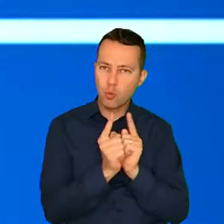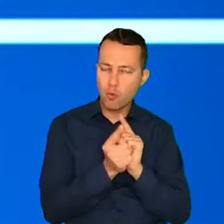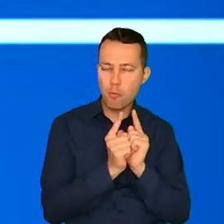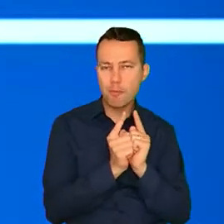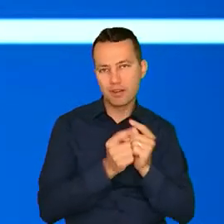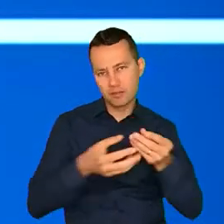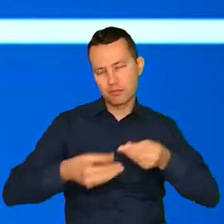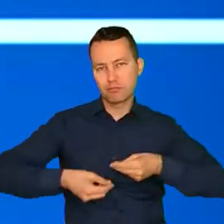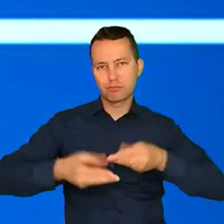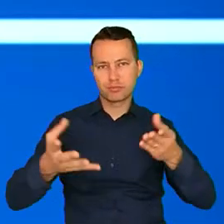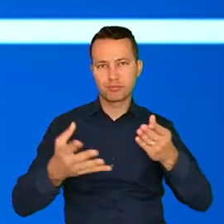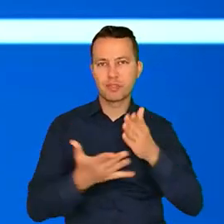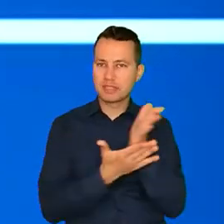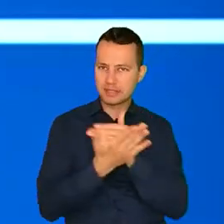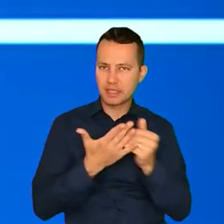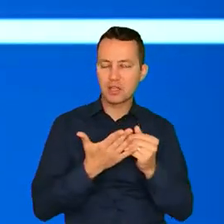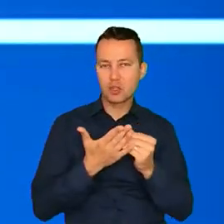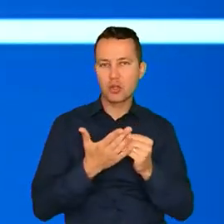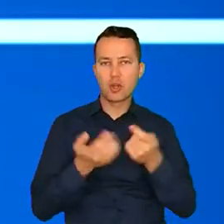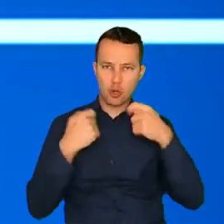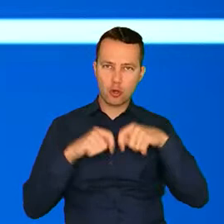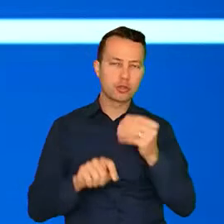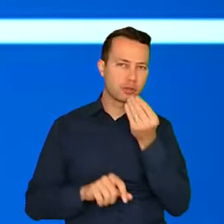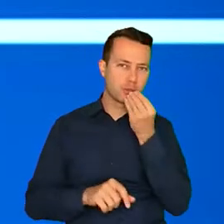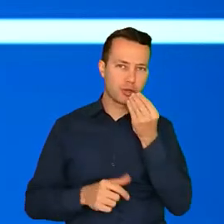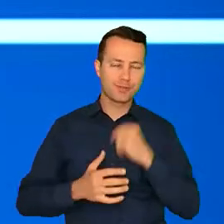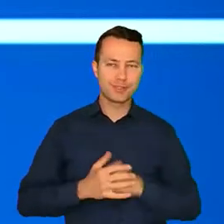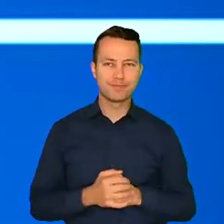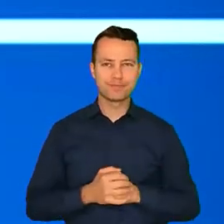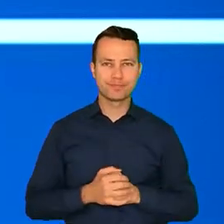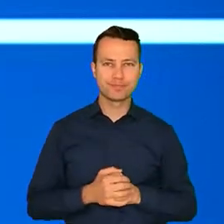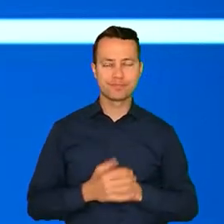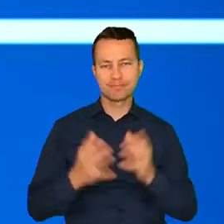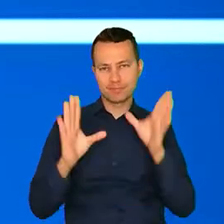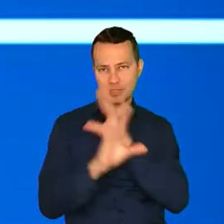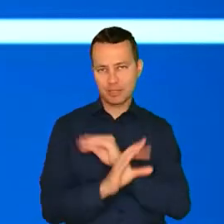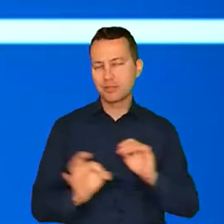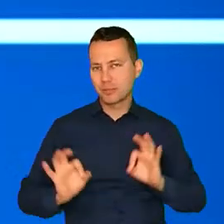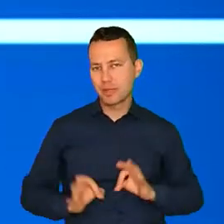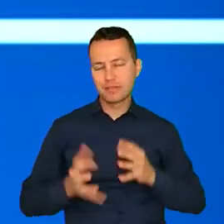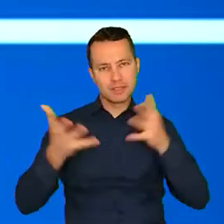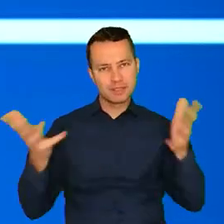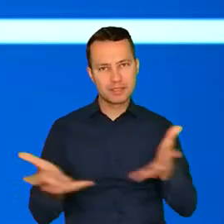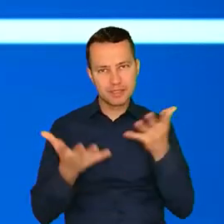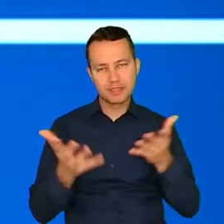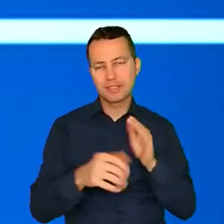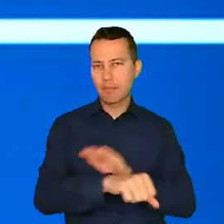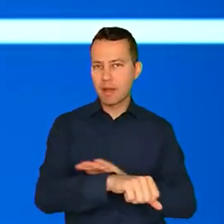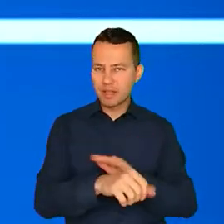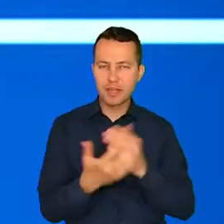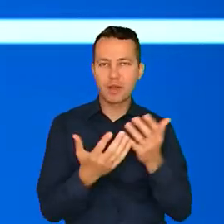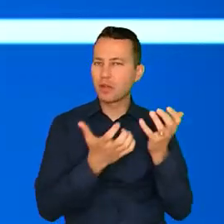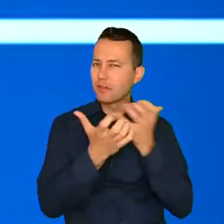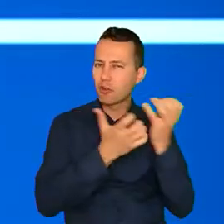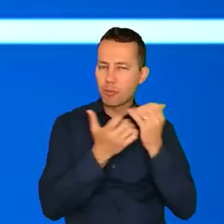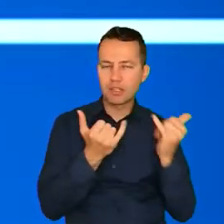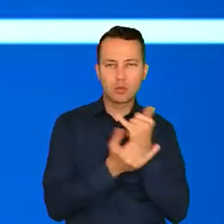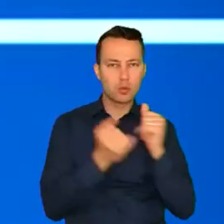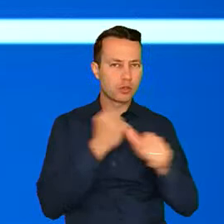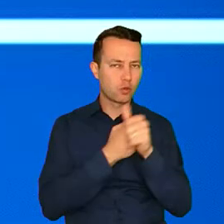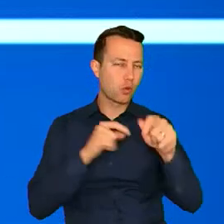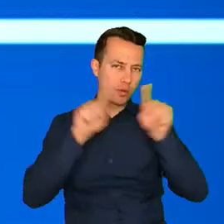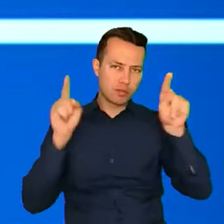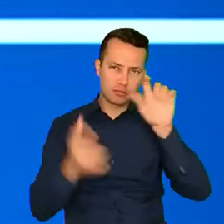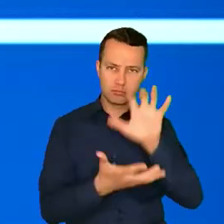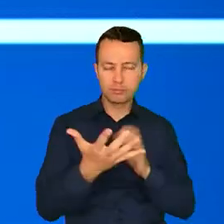website. So we encourage you to use the resources that were